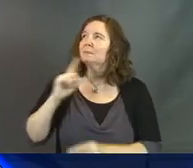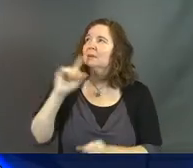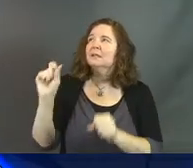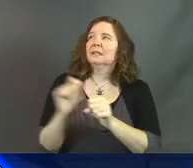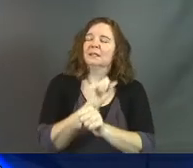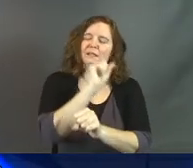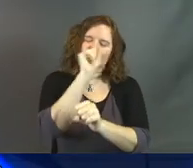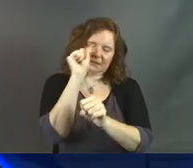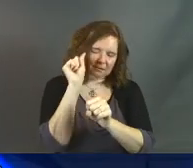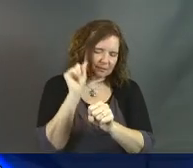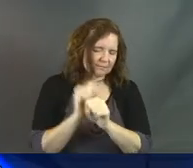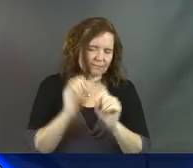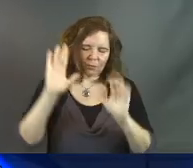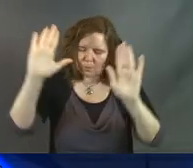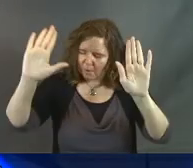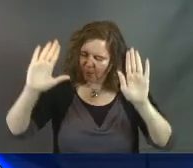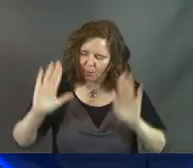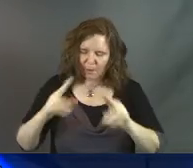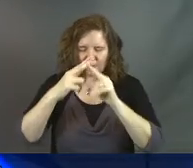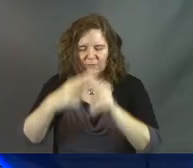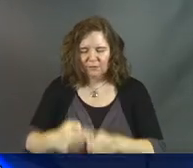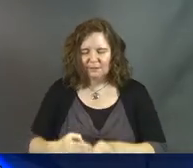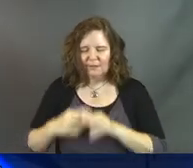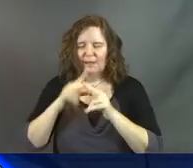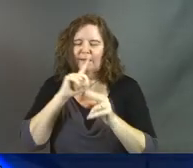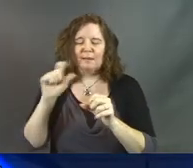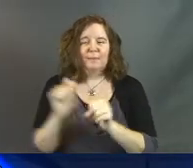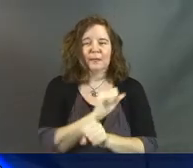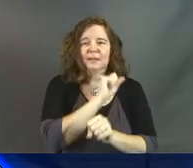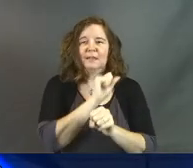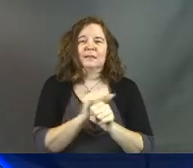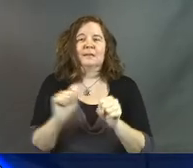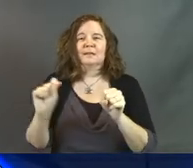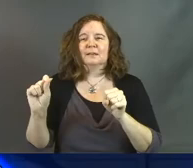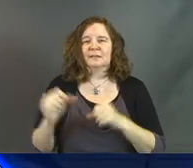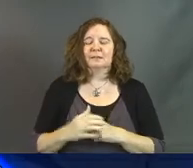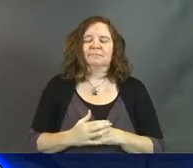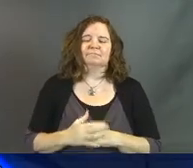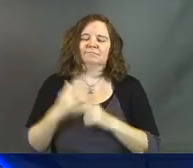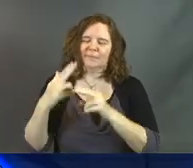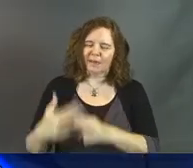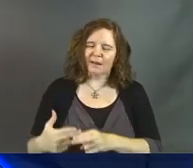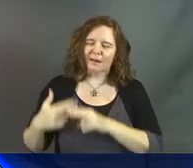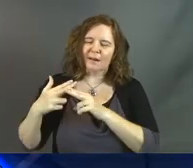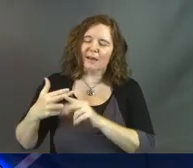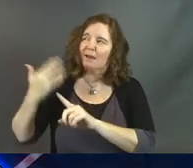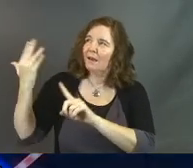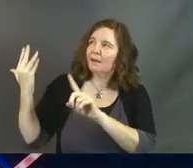What a wonderful name it is.